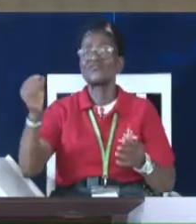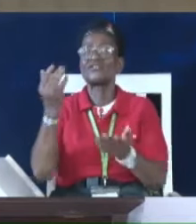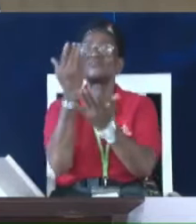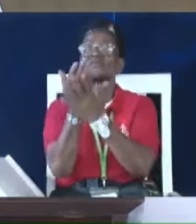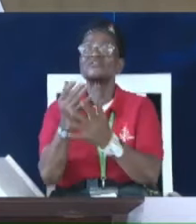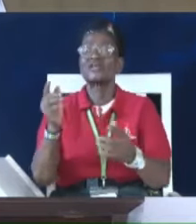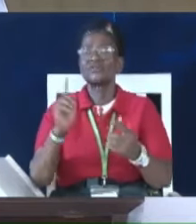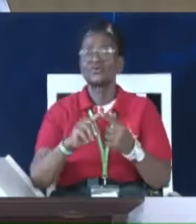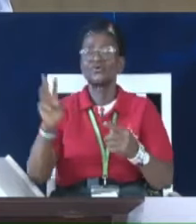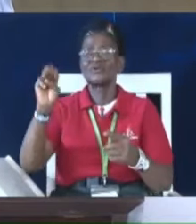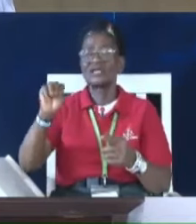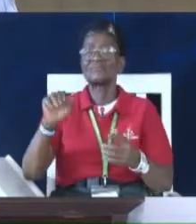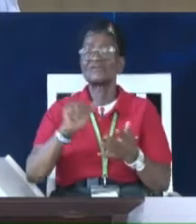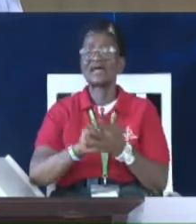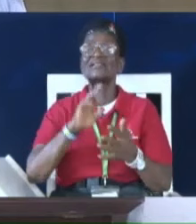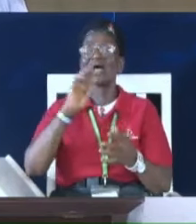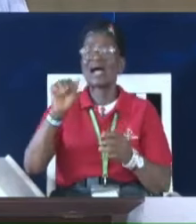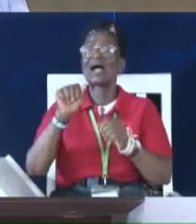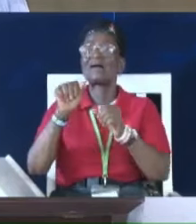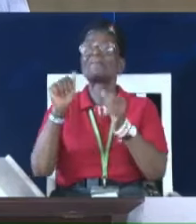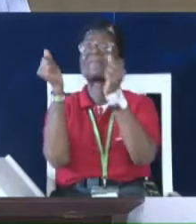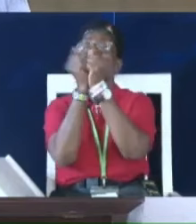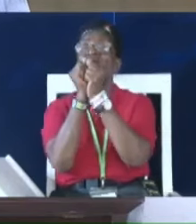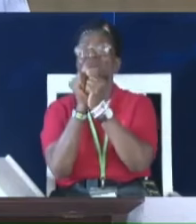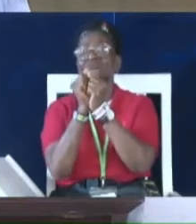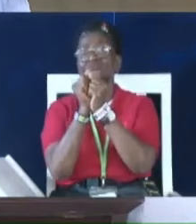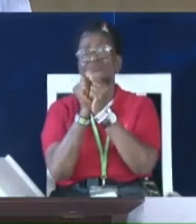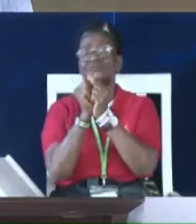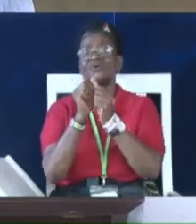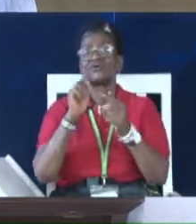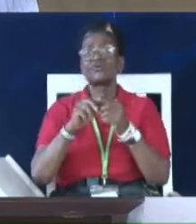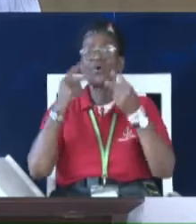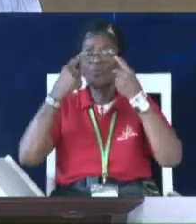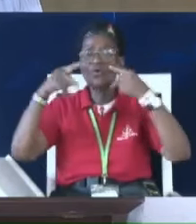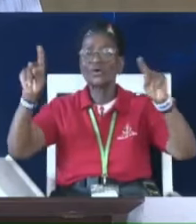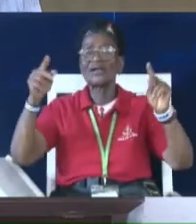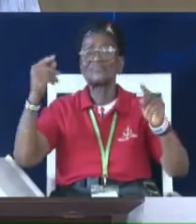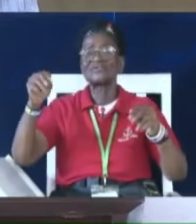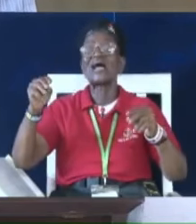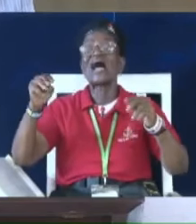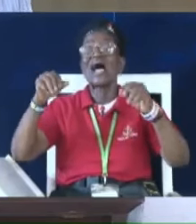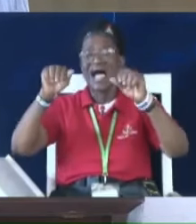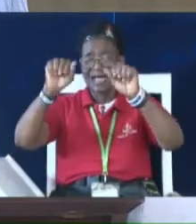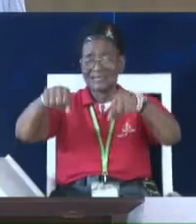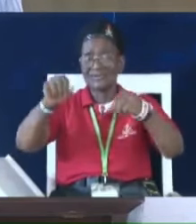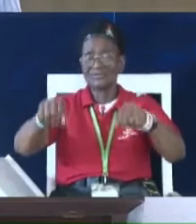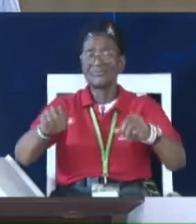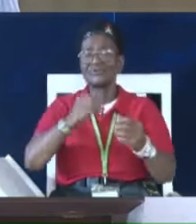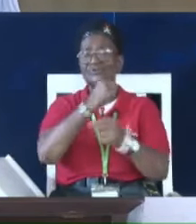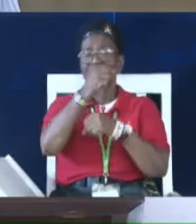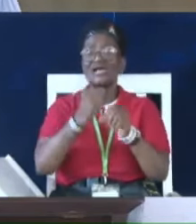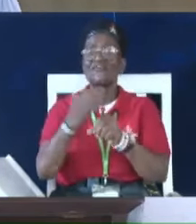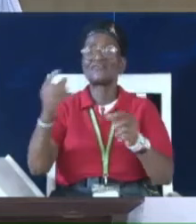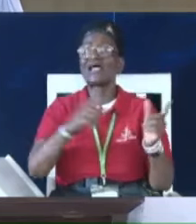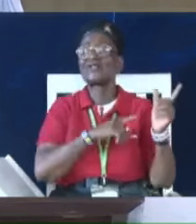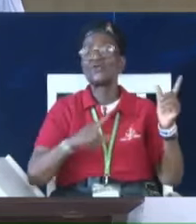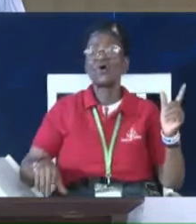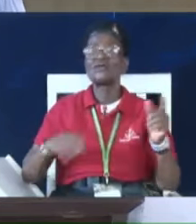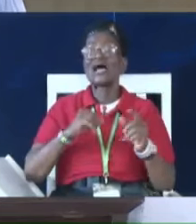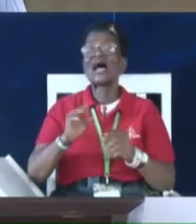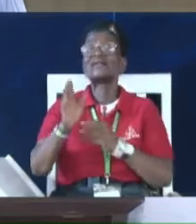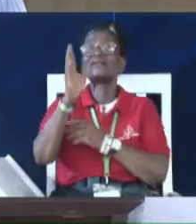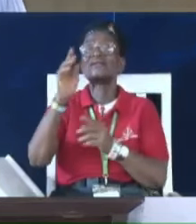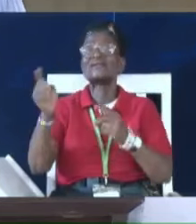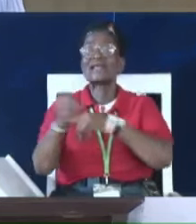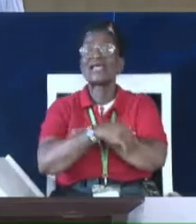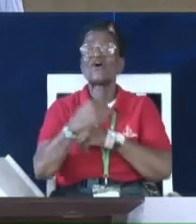to them that are bound, to proclaim the acceptable year of the Lord and the day of vengeance